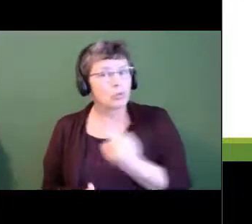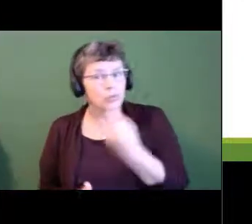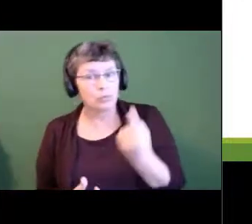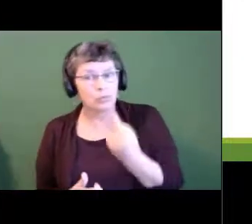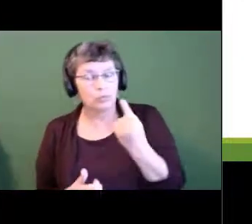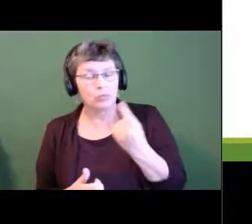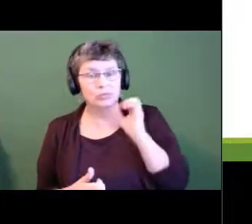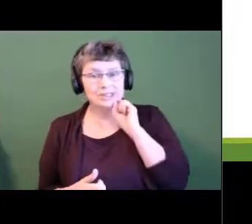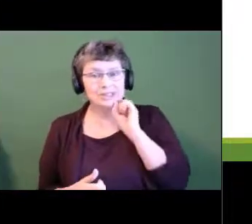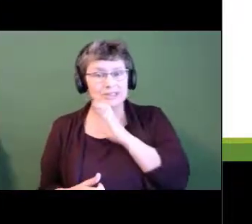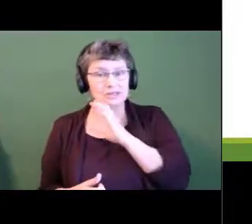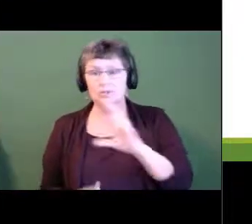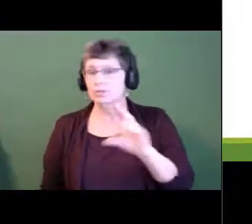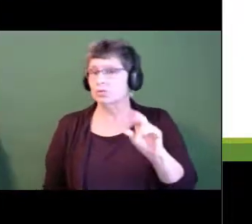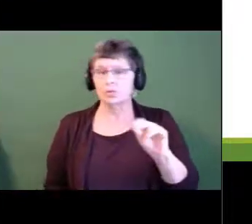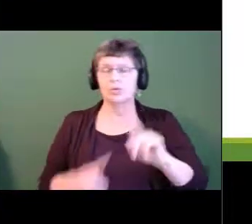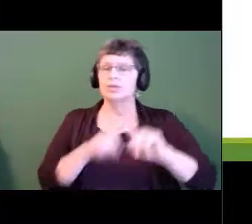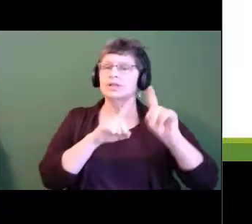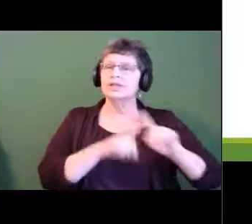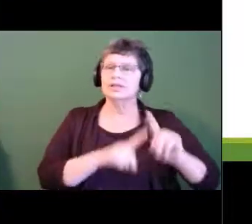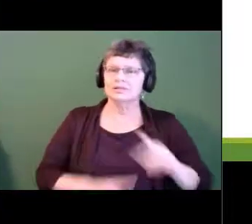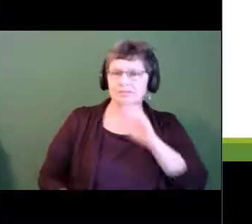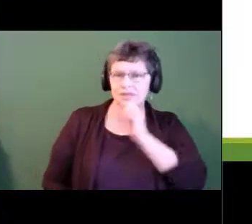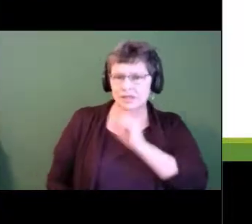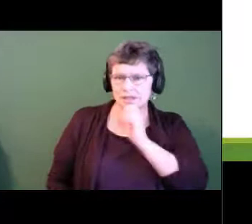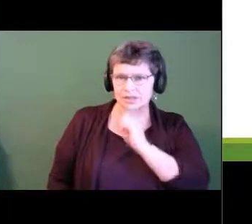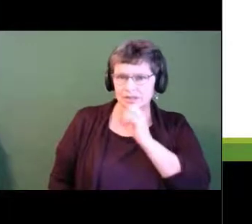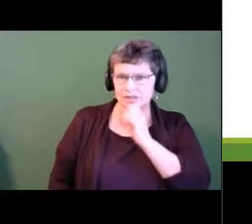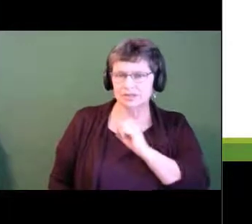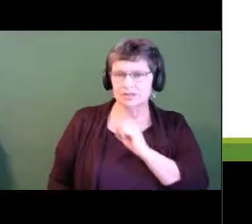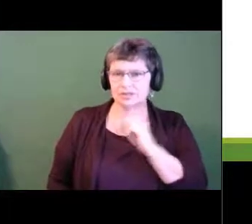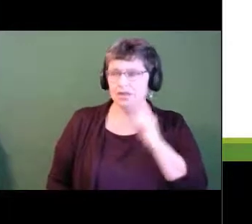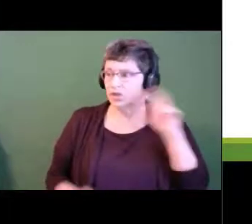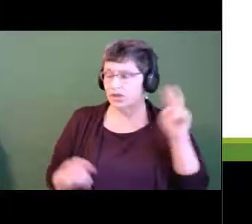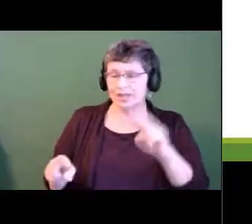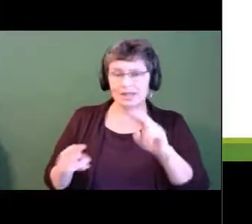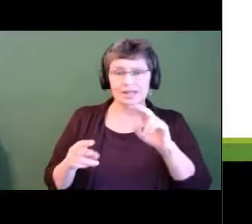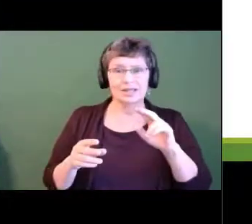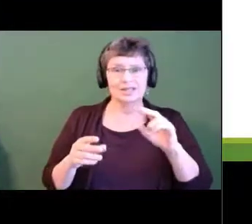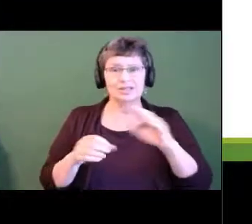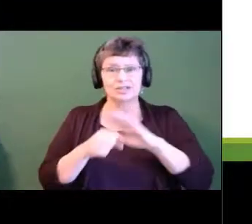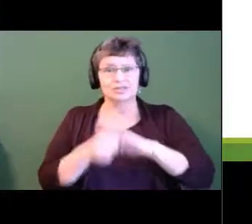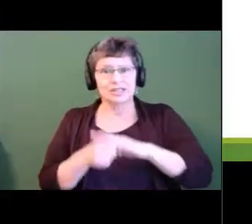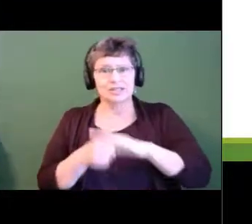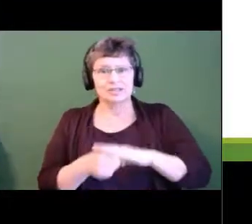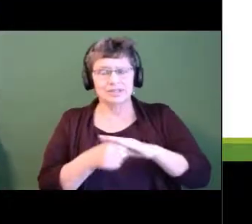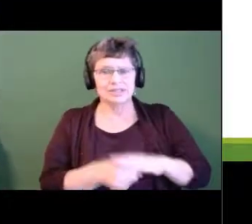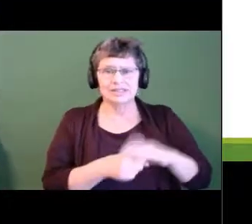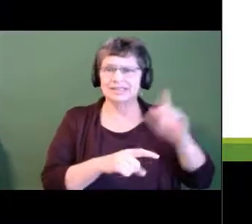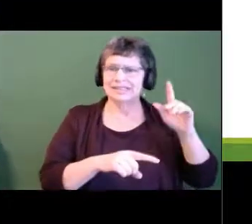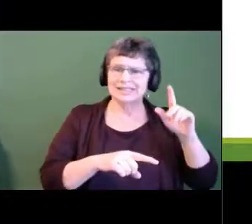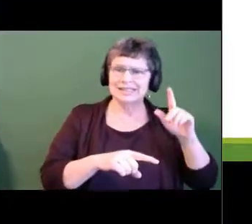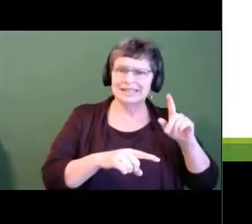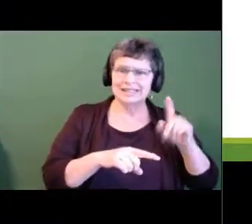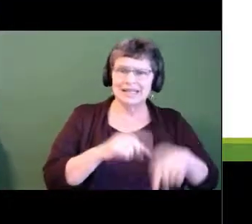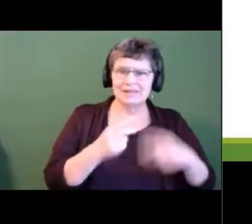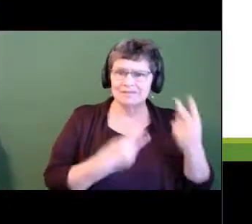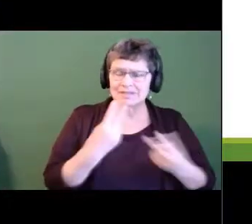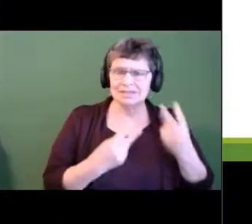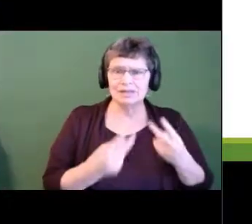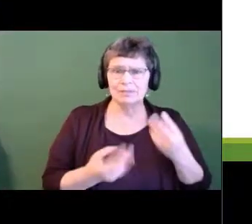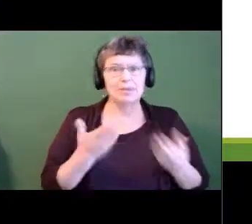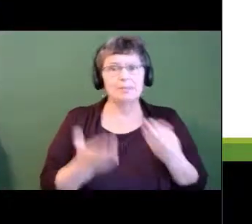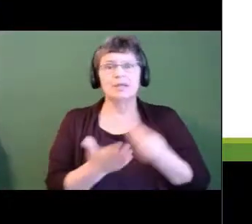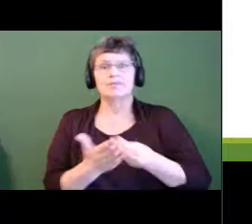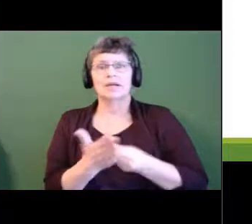and also by financial factors that may be impacting on them. Not being able to see grandchildren, all those kinds of things.